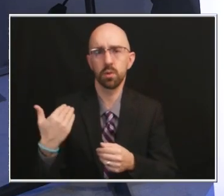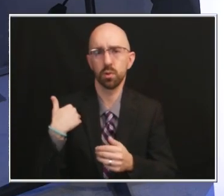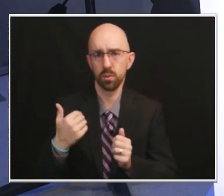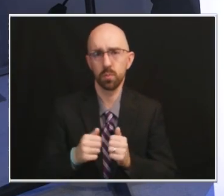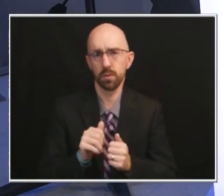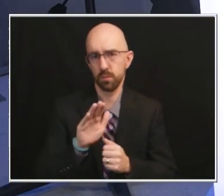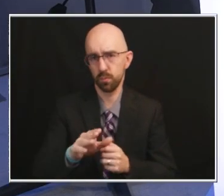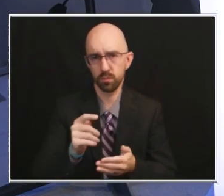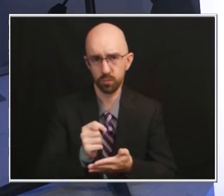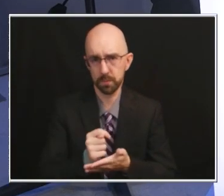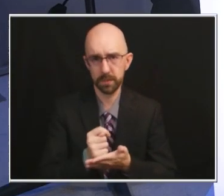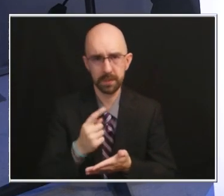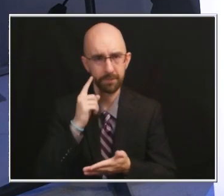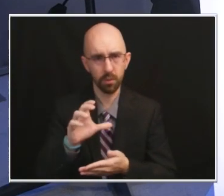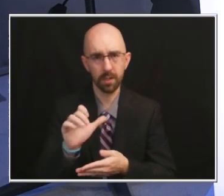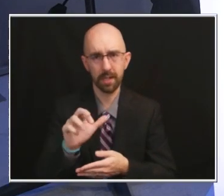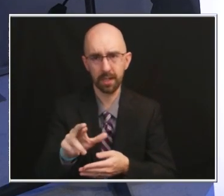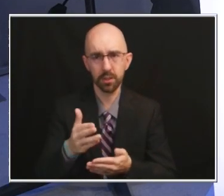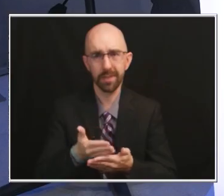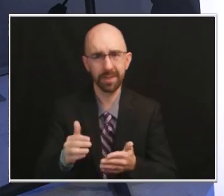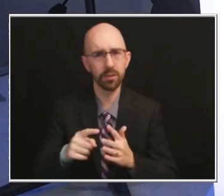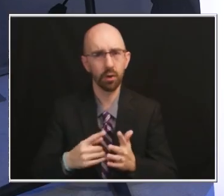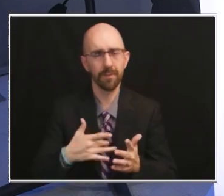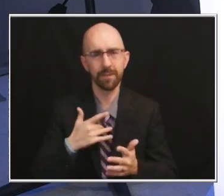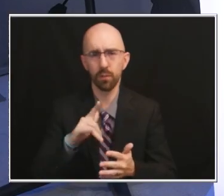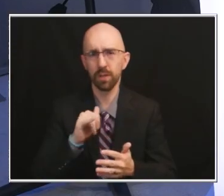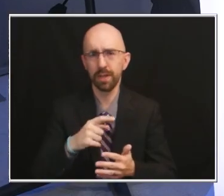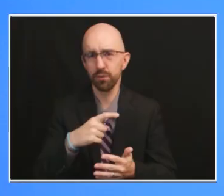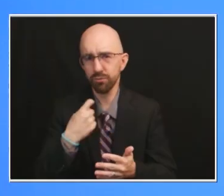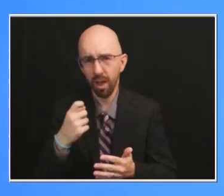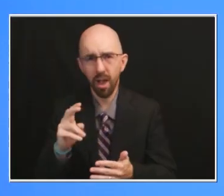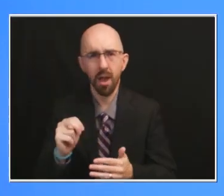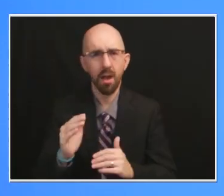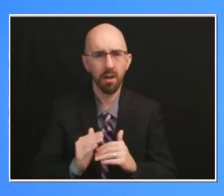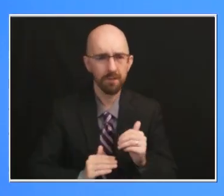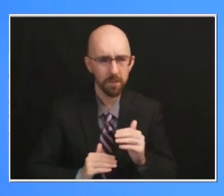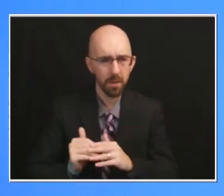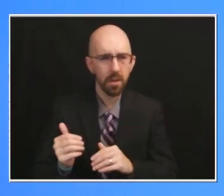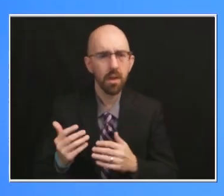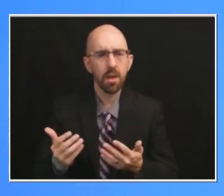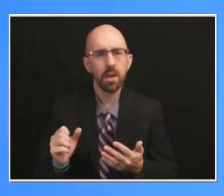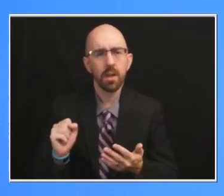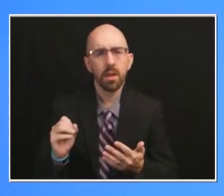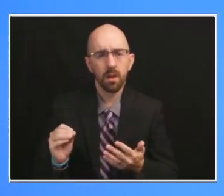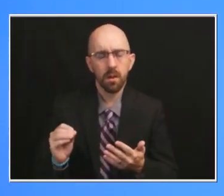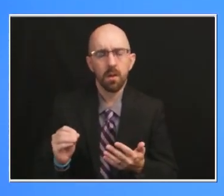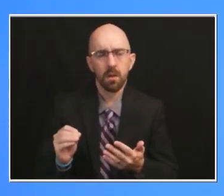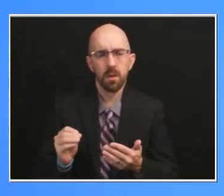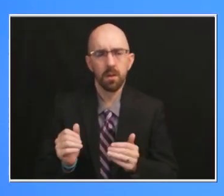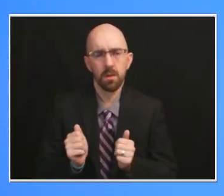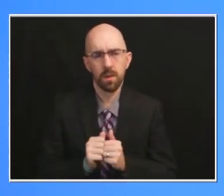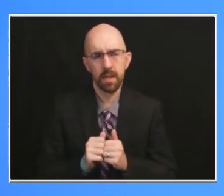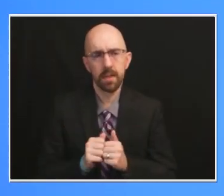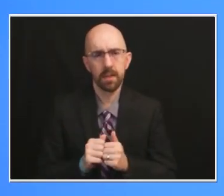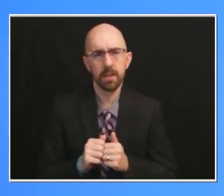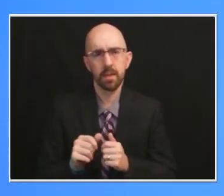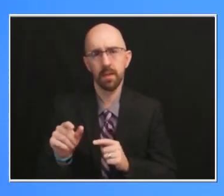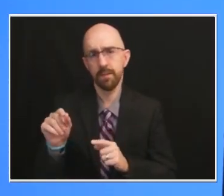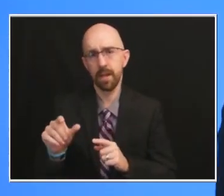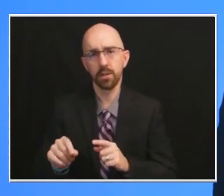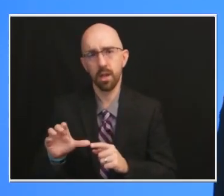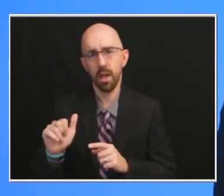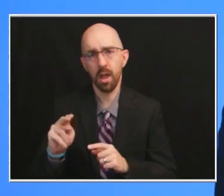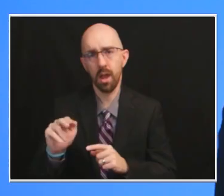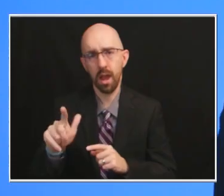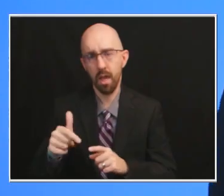treatments for cancer, things started feeling really dry and uncomfortable. And so with the vaginal canal itself, it's that